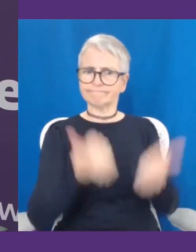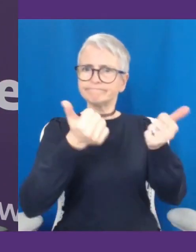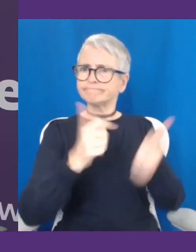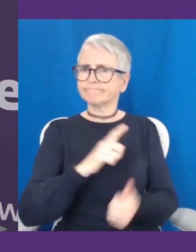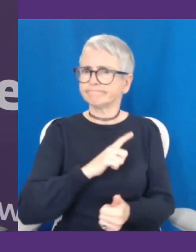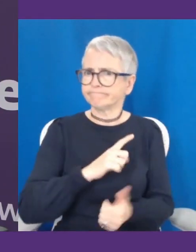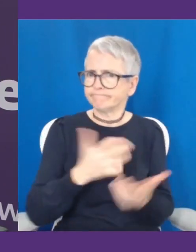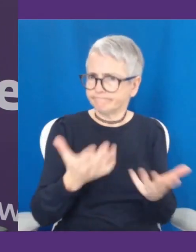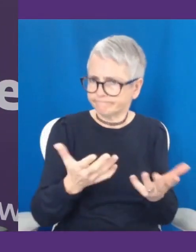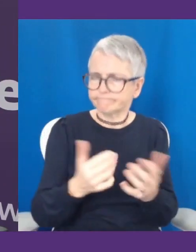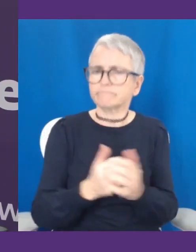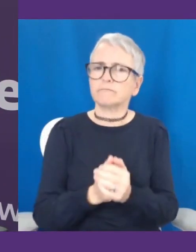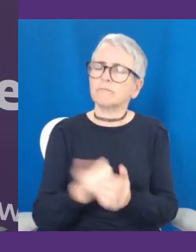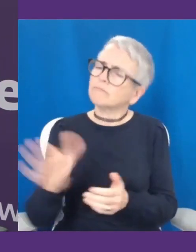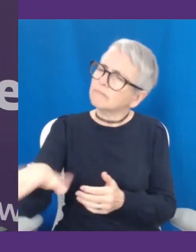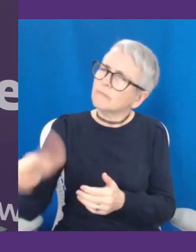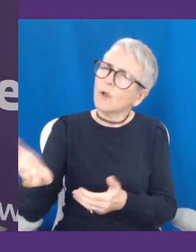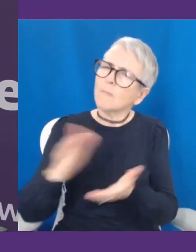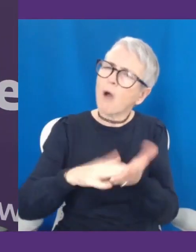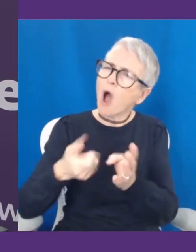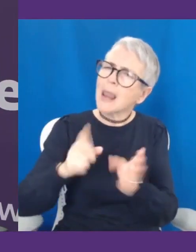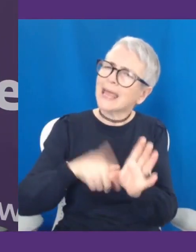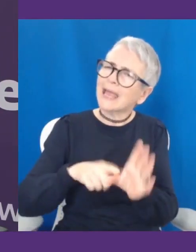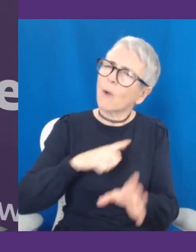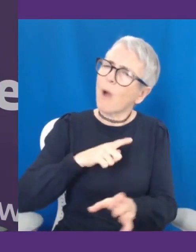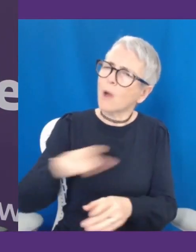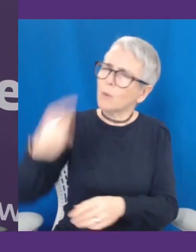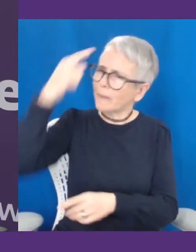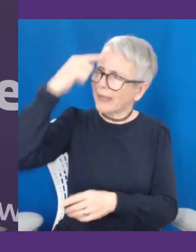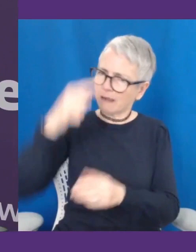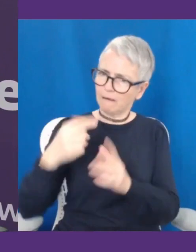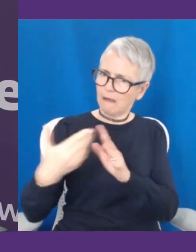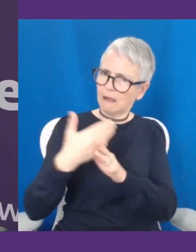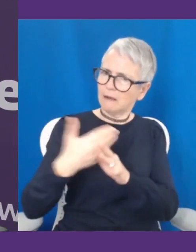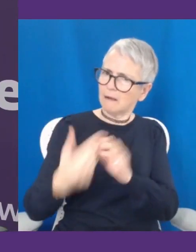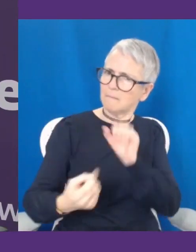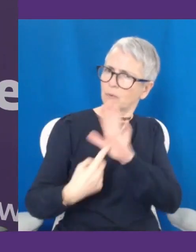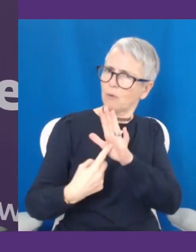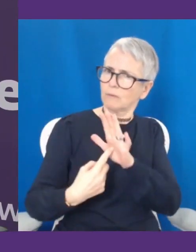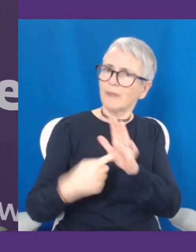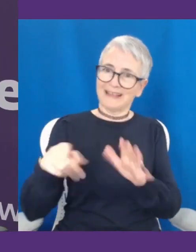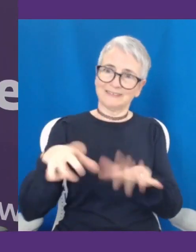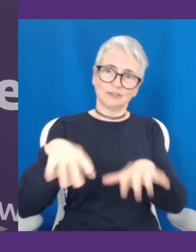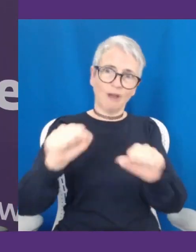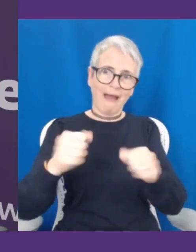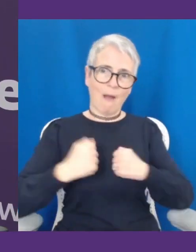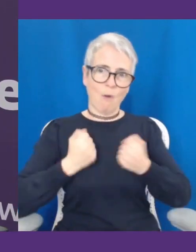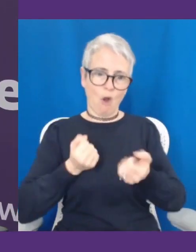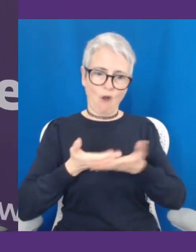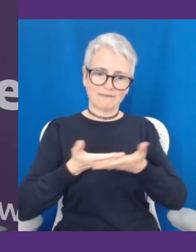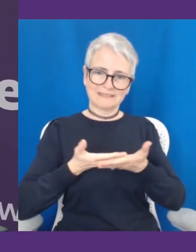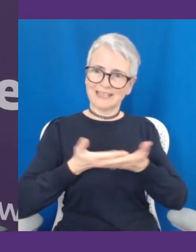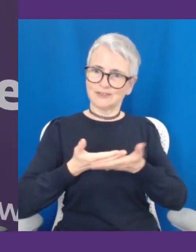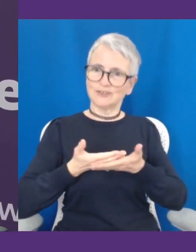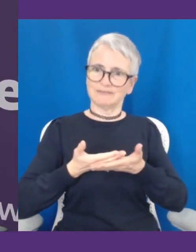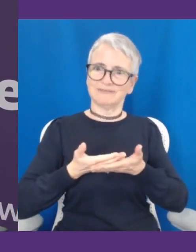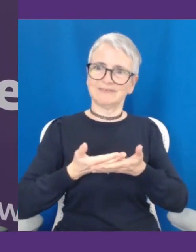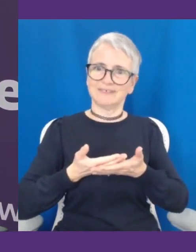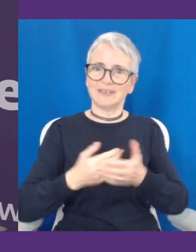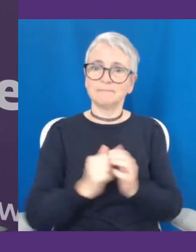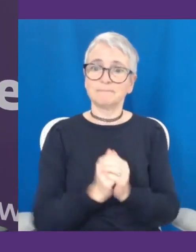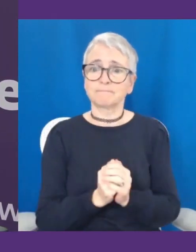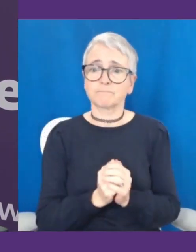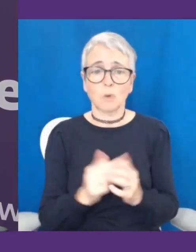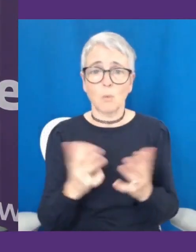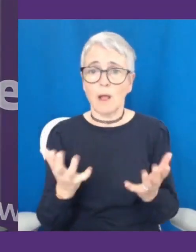Mali. Why would you do this? Why is this important? It creates the starting conversation for us in our work we do as a community. So,